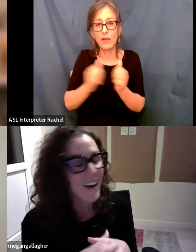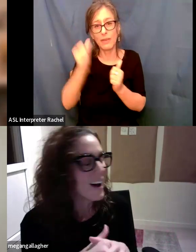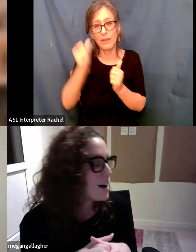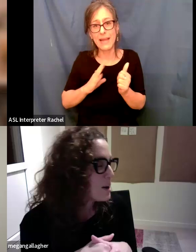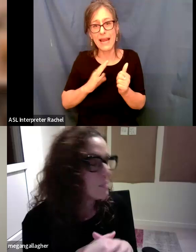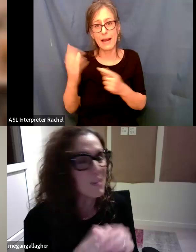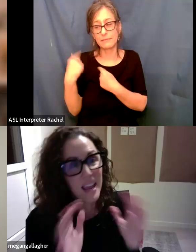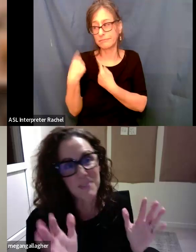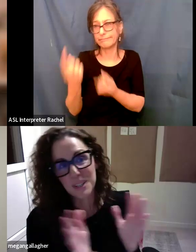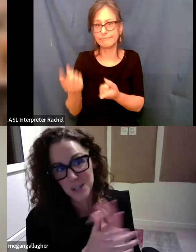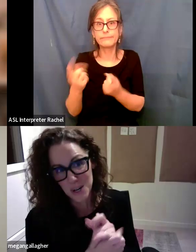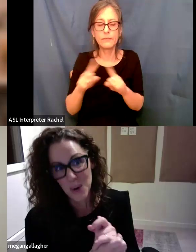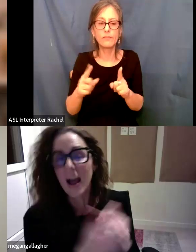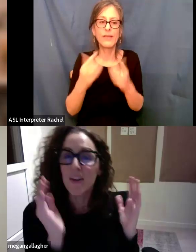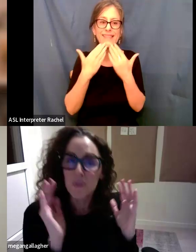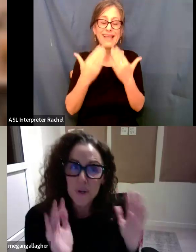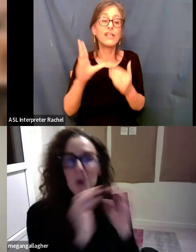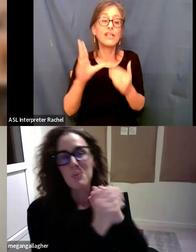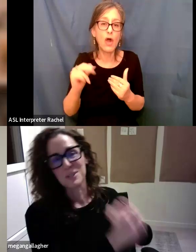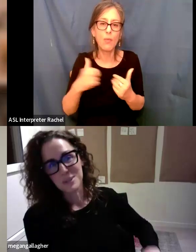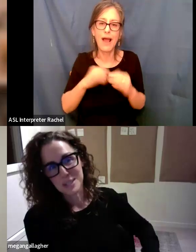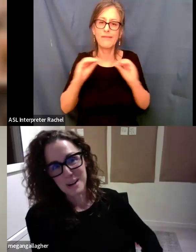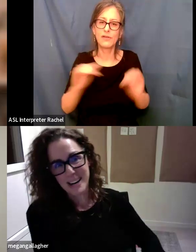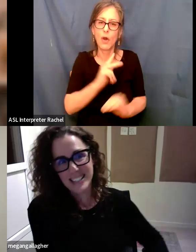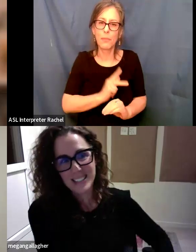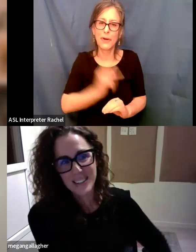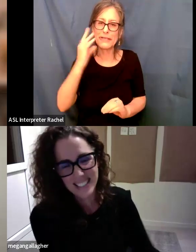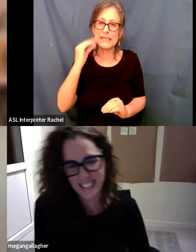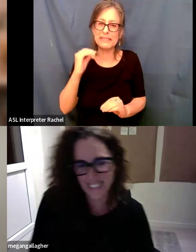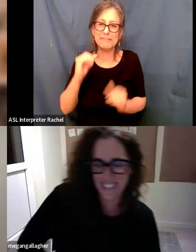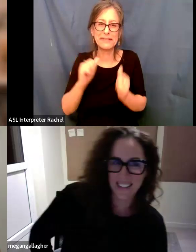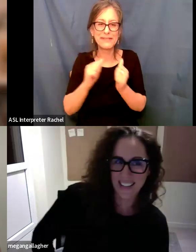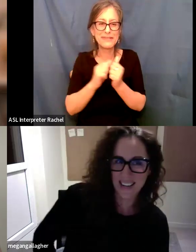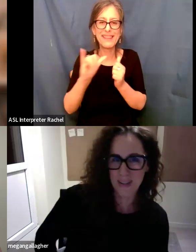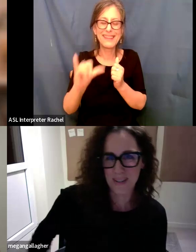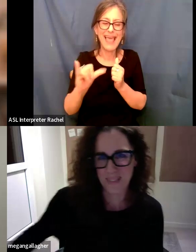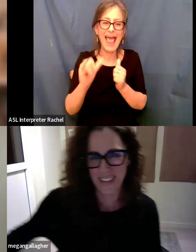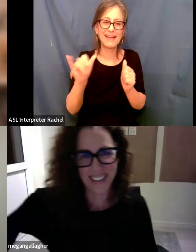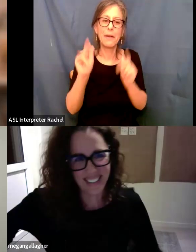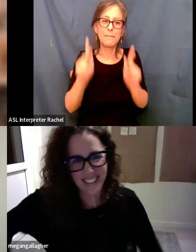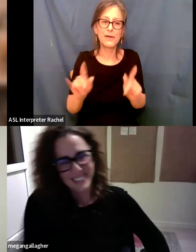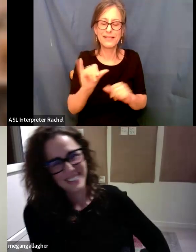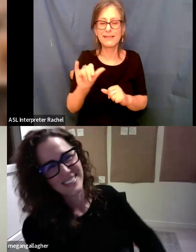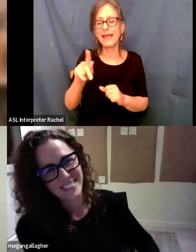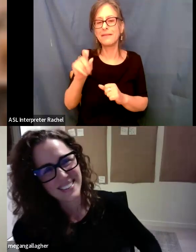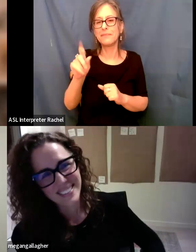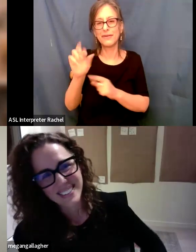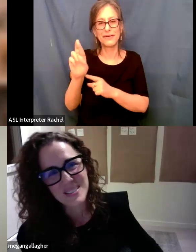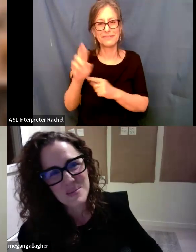before. But thankfully, no, I have no personal experience with somebody like Peter Irvine.